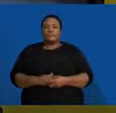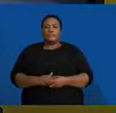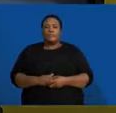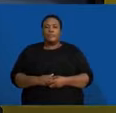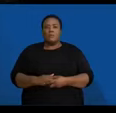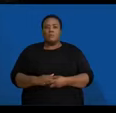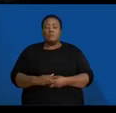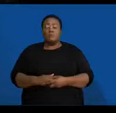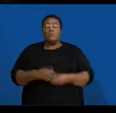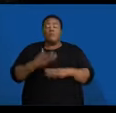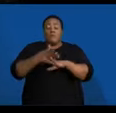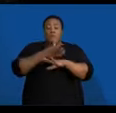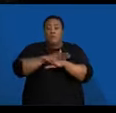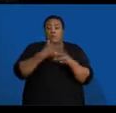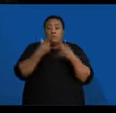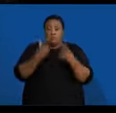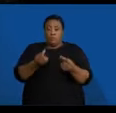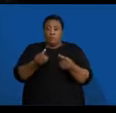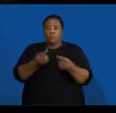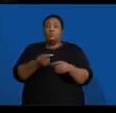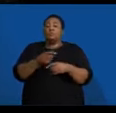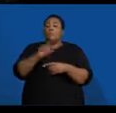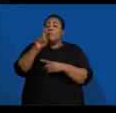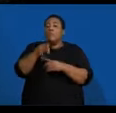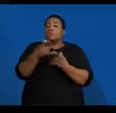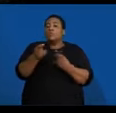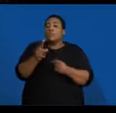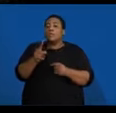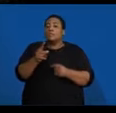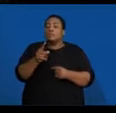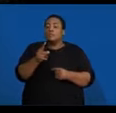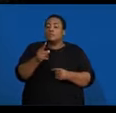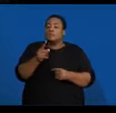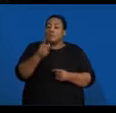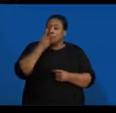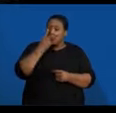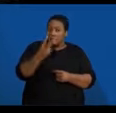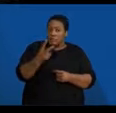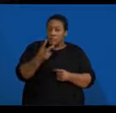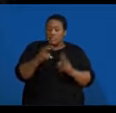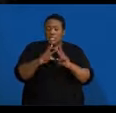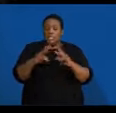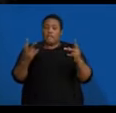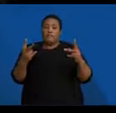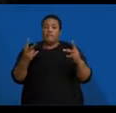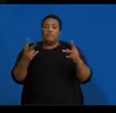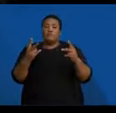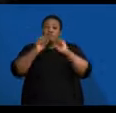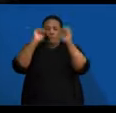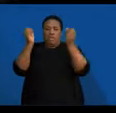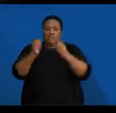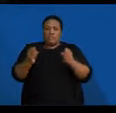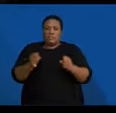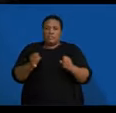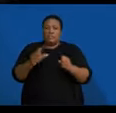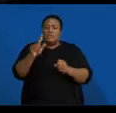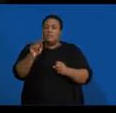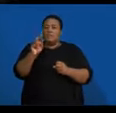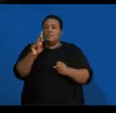So before we do that, you need to make sure that you recognize the different shapes of the trig